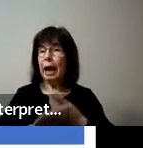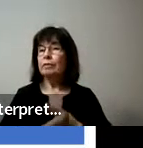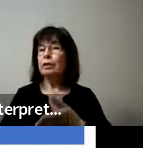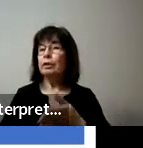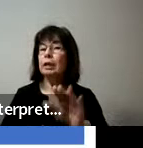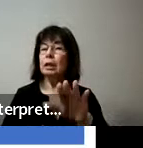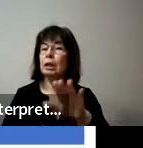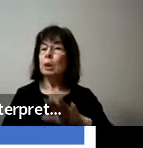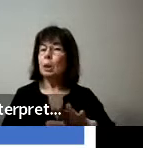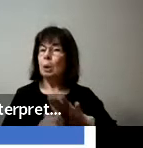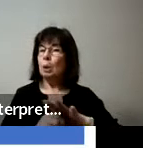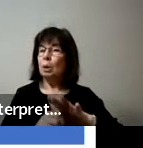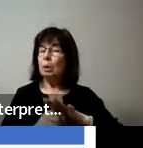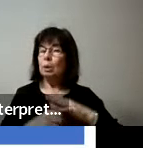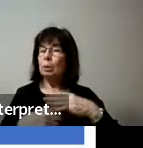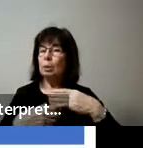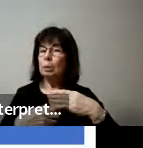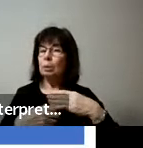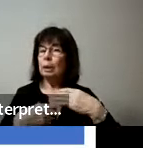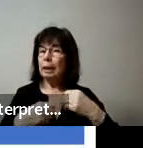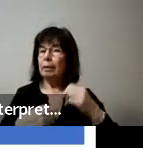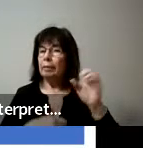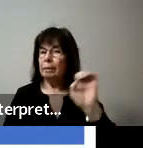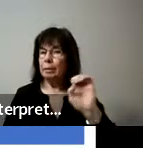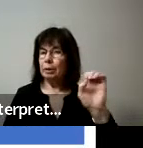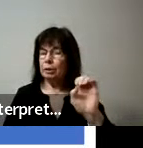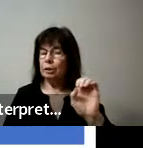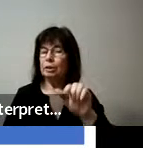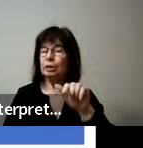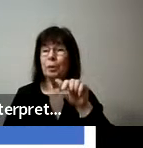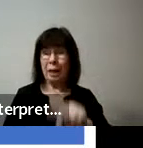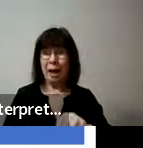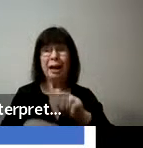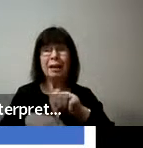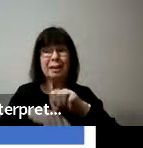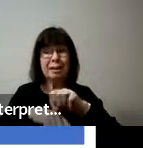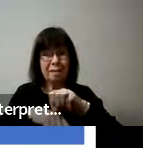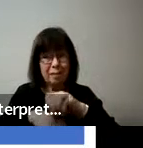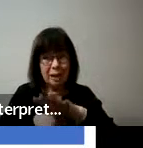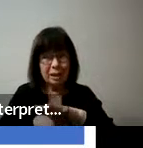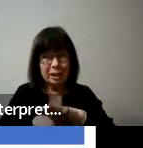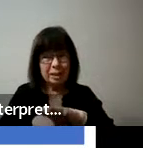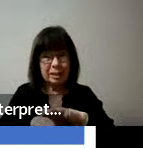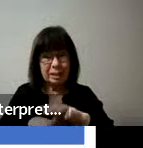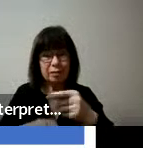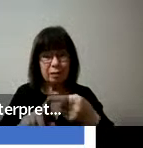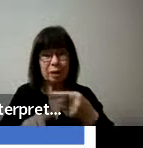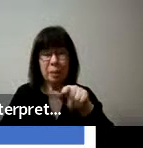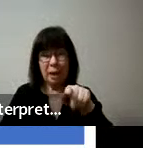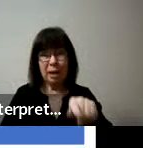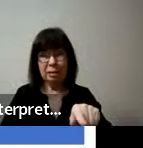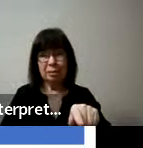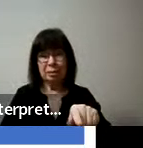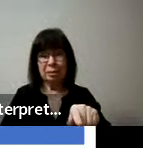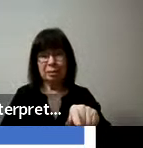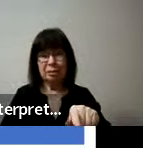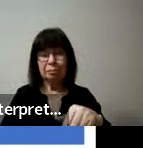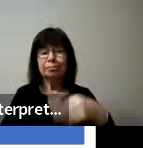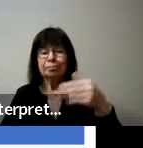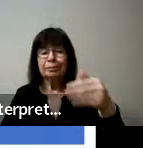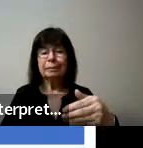emergency. So that is also affected by this. Next slide, please.